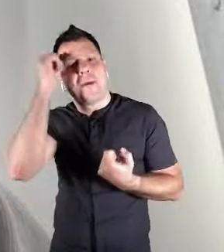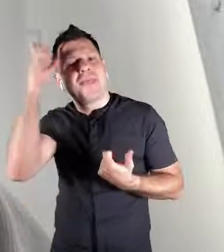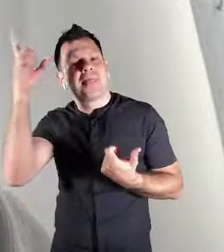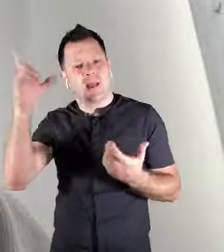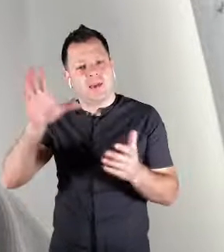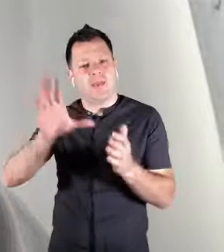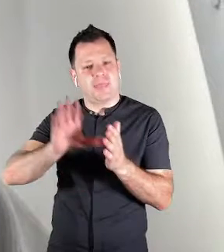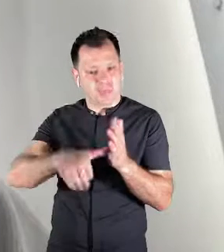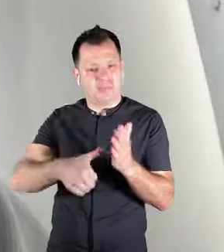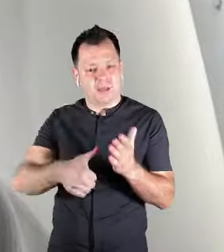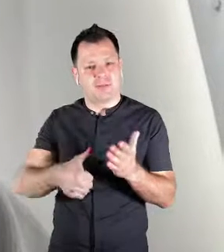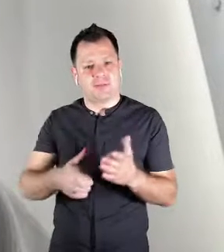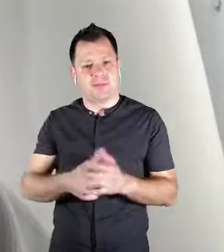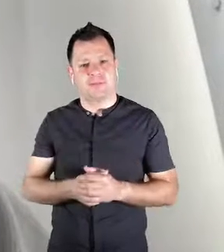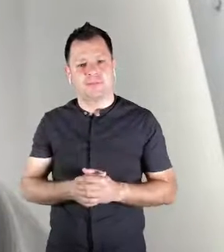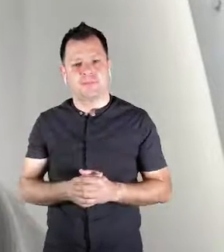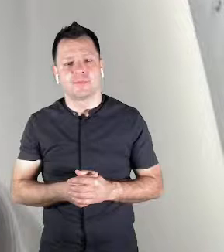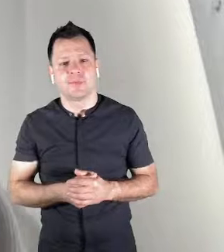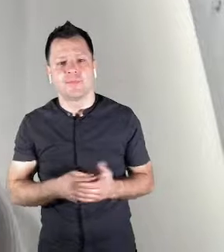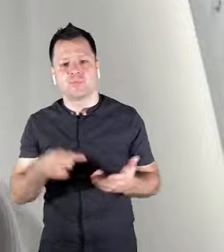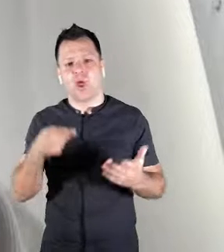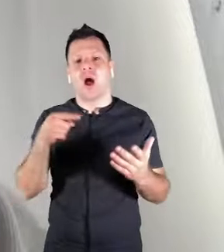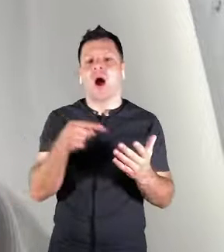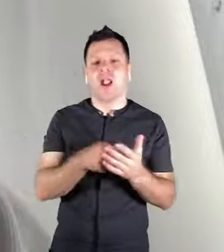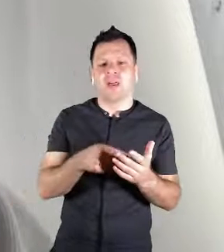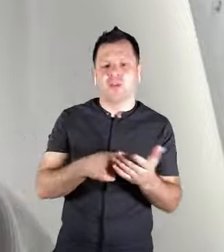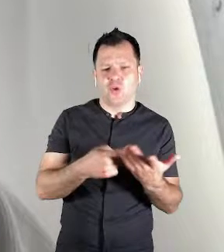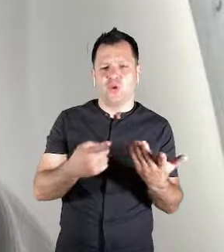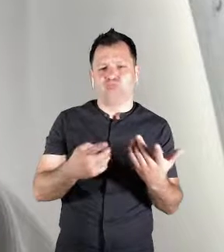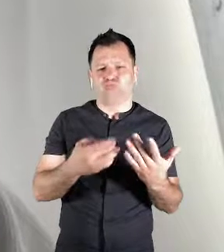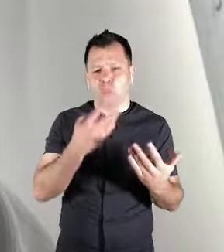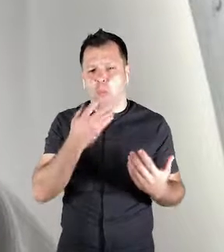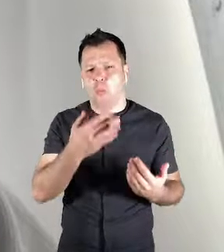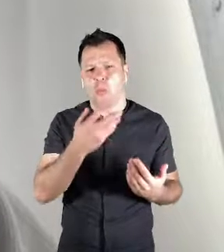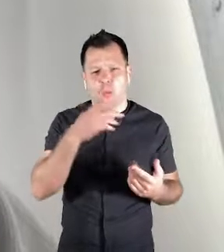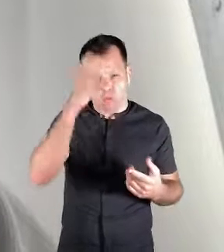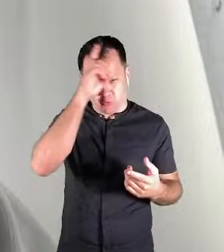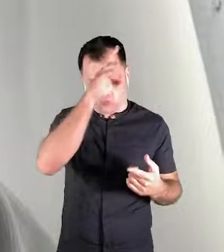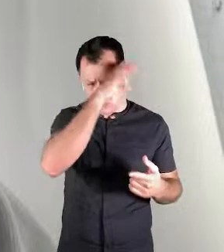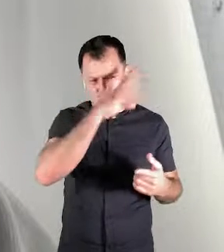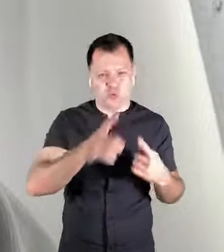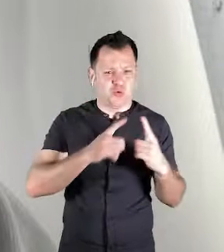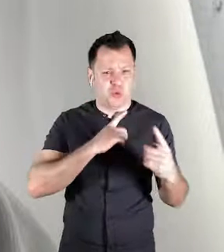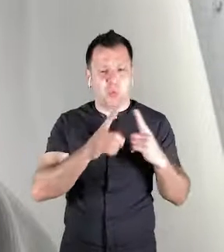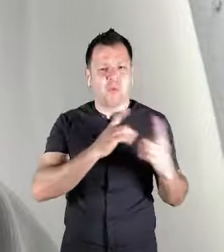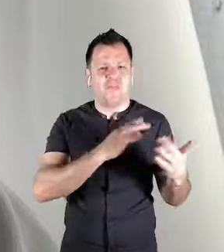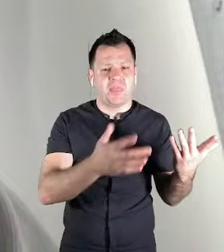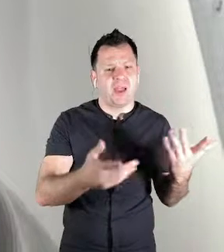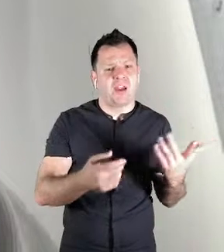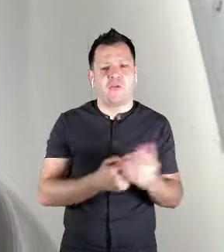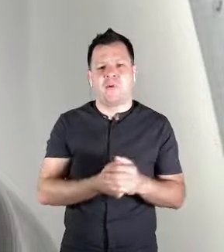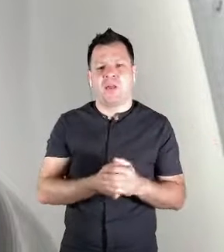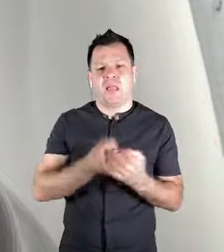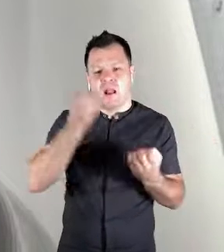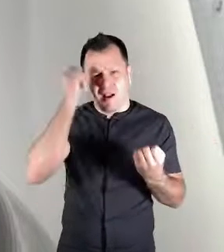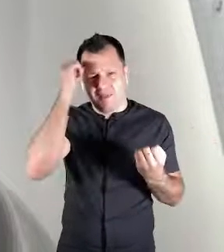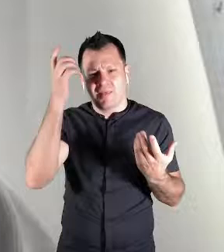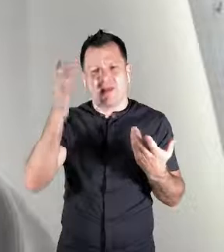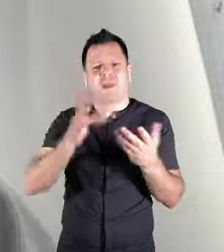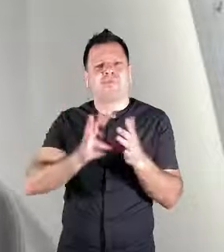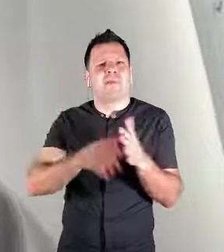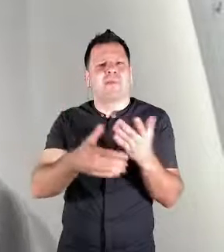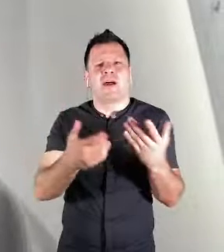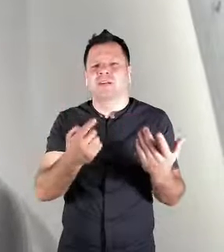is. It has something to do with the digitalization, of course, but I just